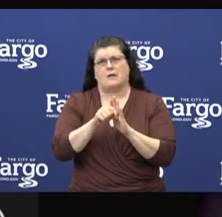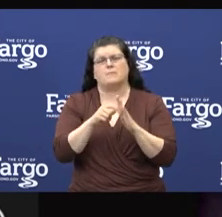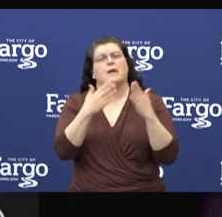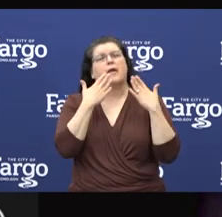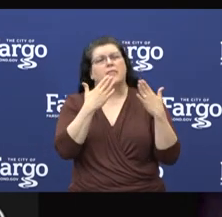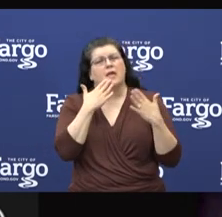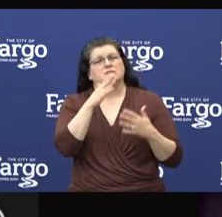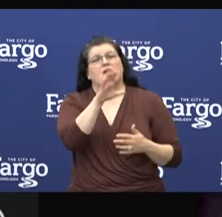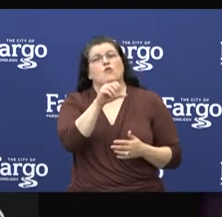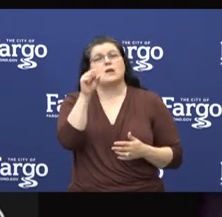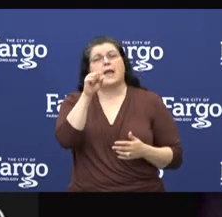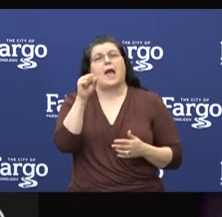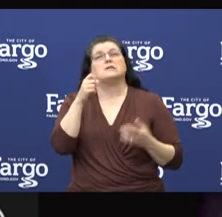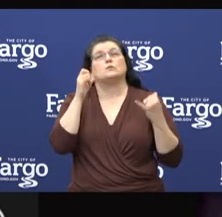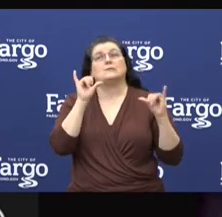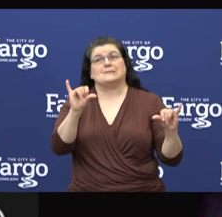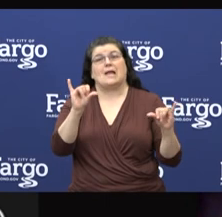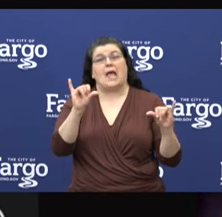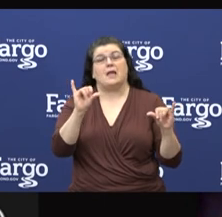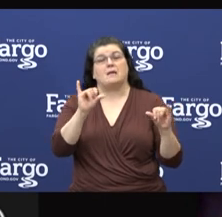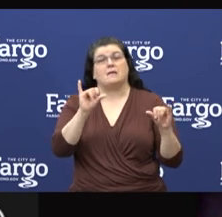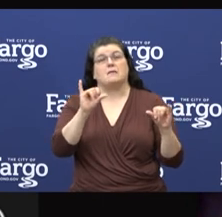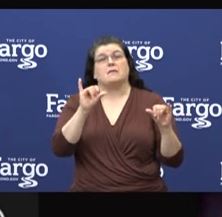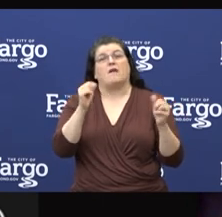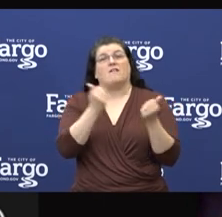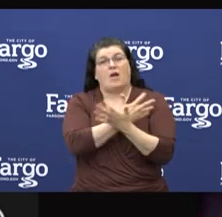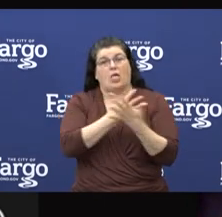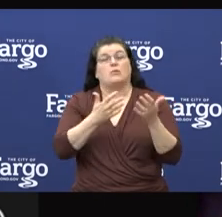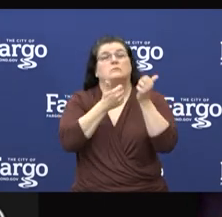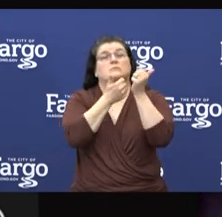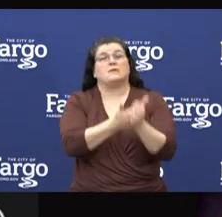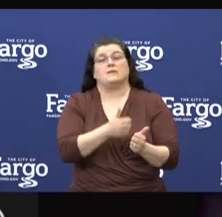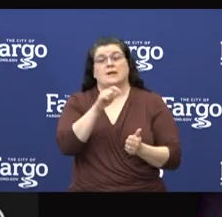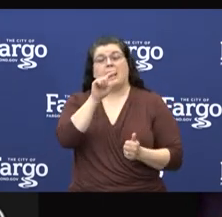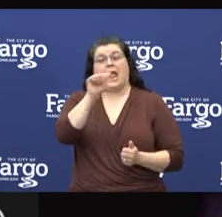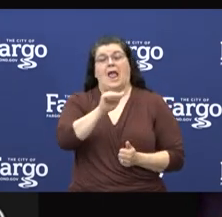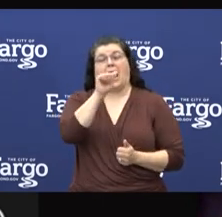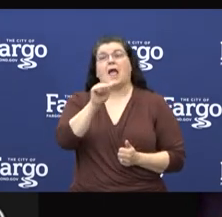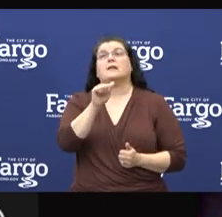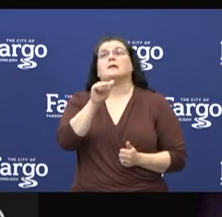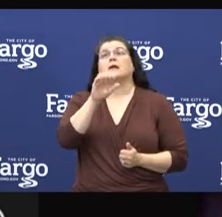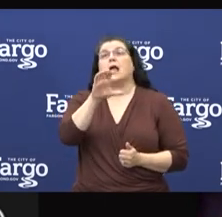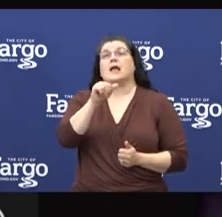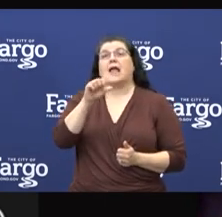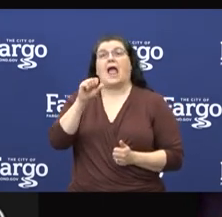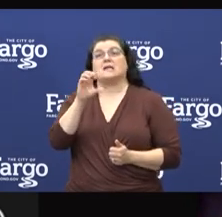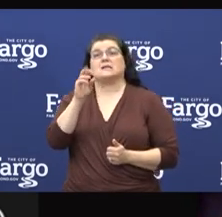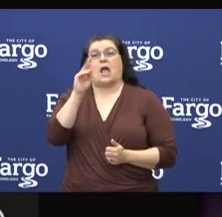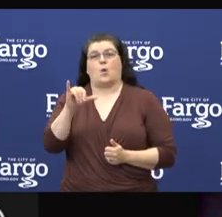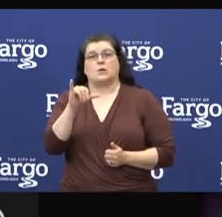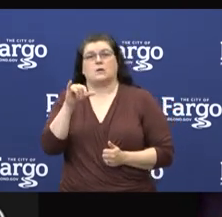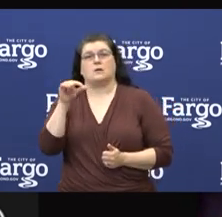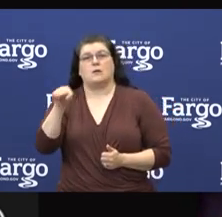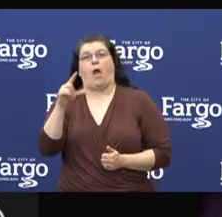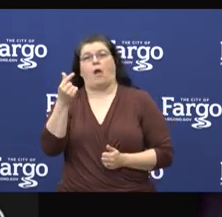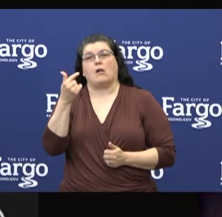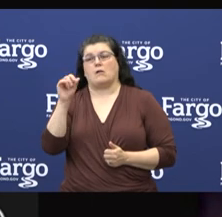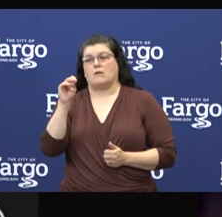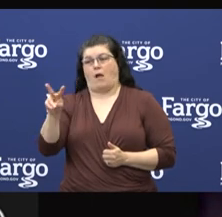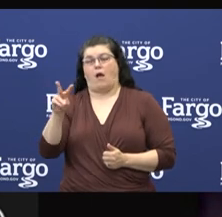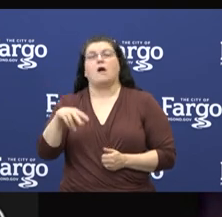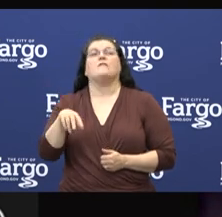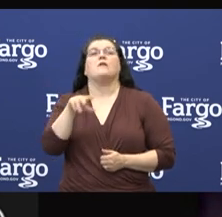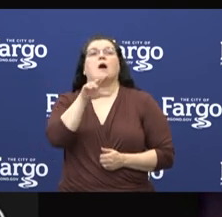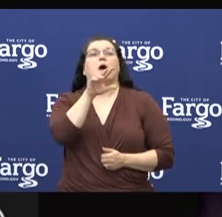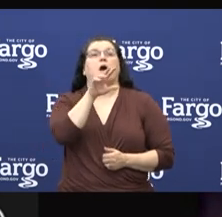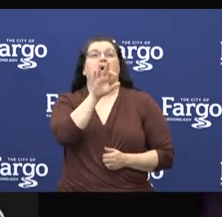stay up to date with any changes moving forward by following at CAS County GovNB on Twitter and Facebook. And again,